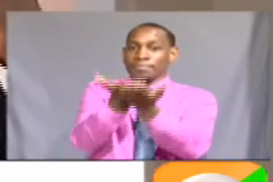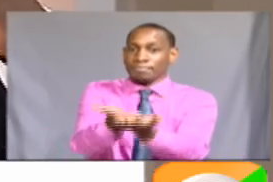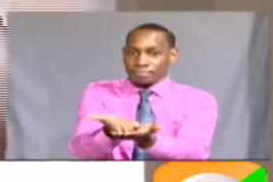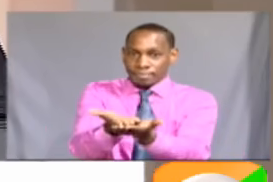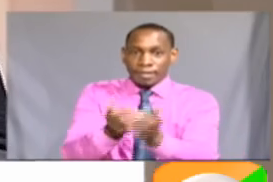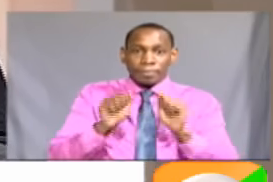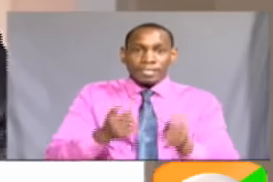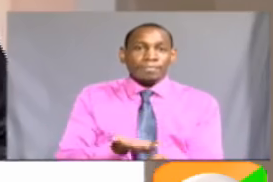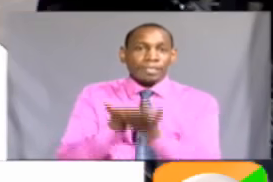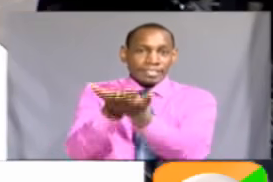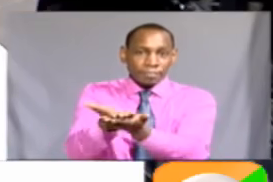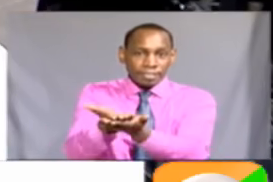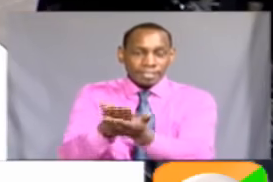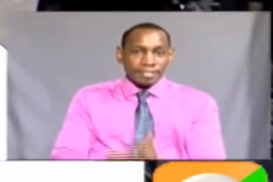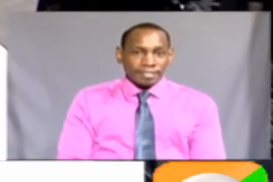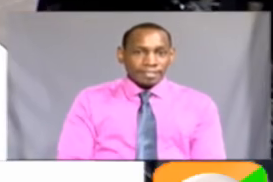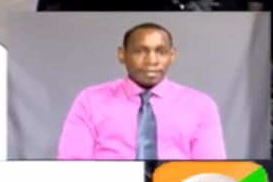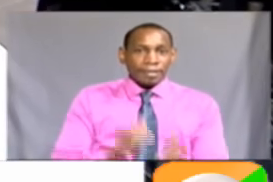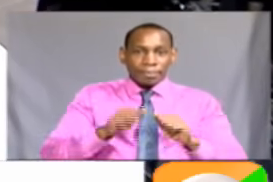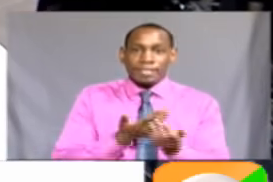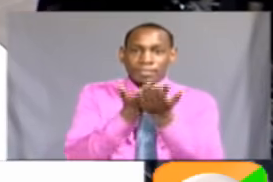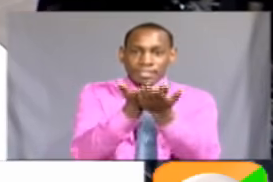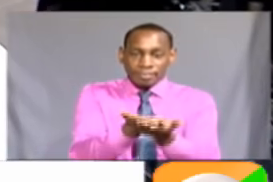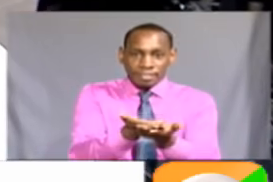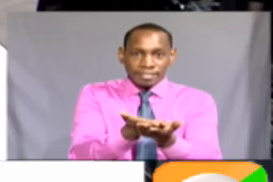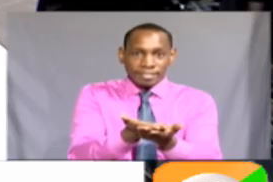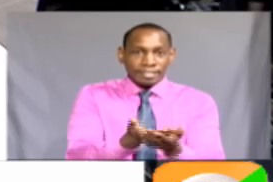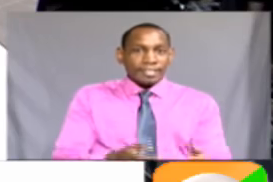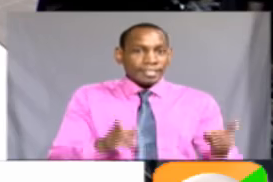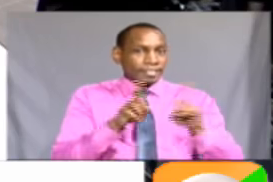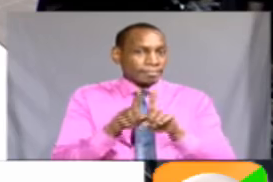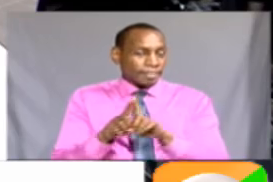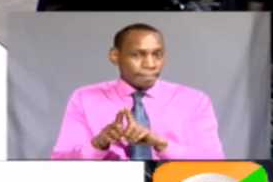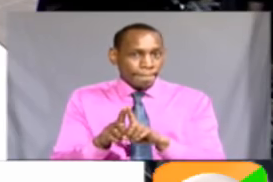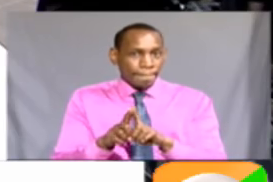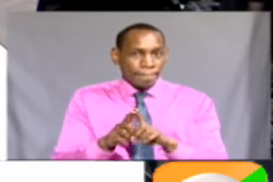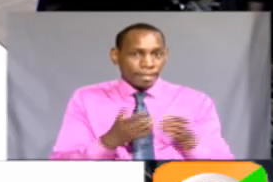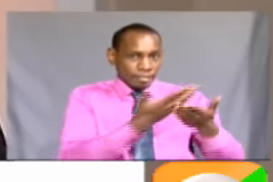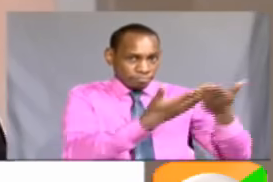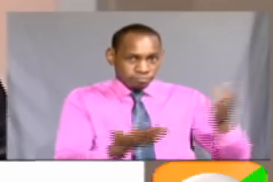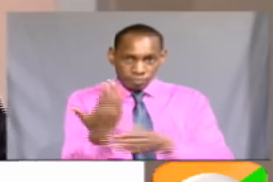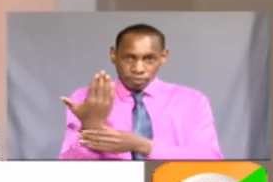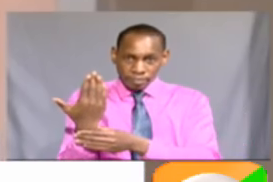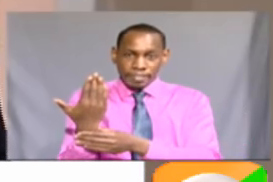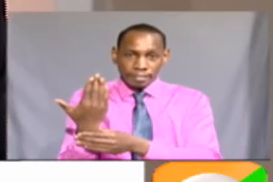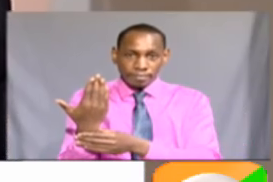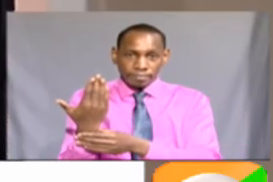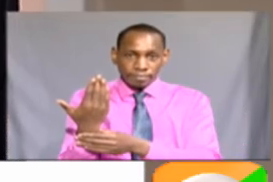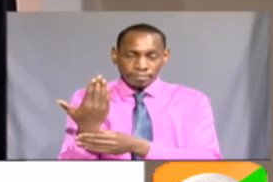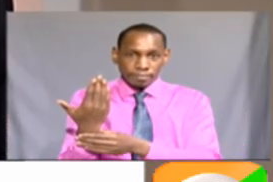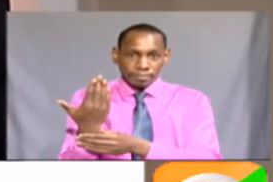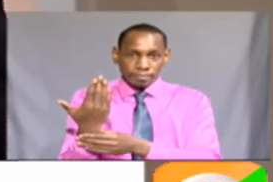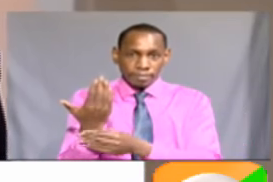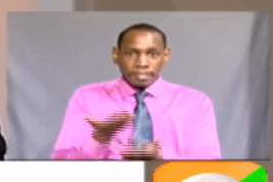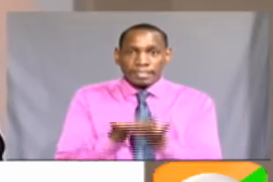You can table it. I can table it. You the have same the way tea. It was tabled in the house. Serve the tea. And of course, the document is